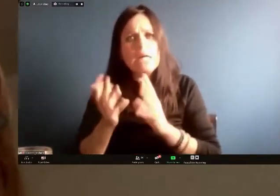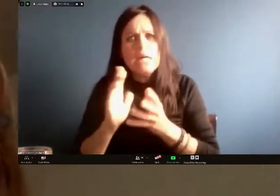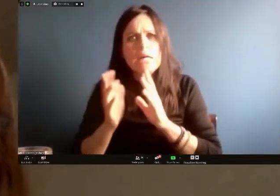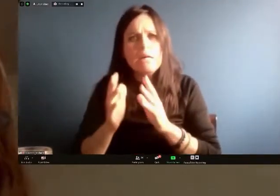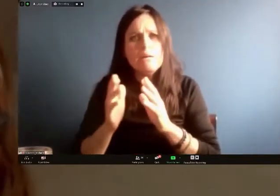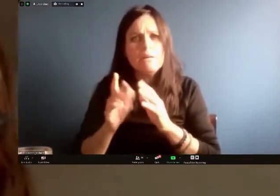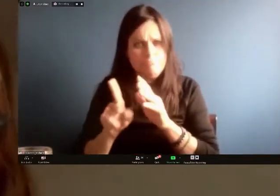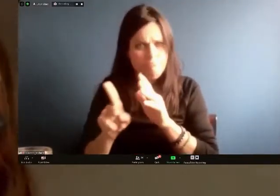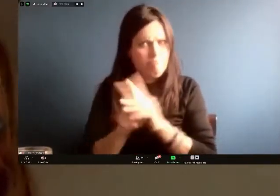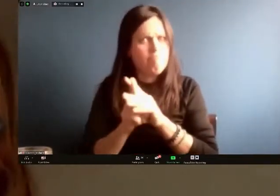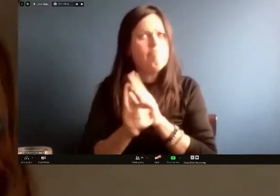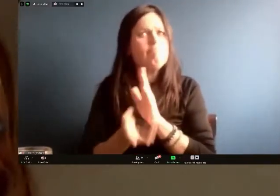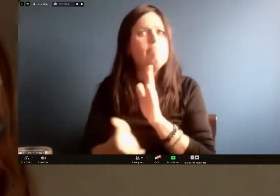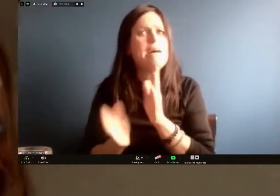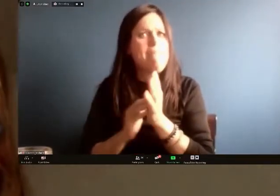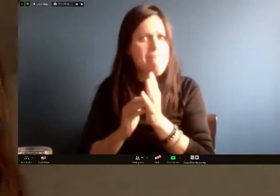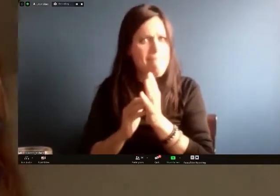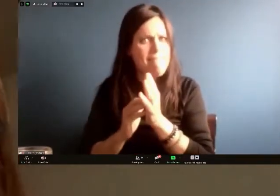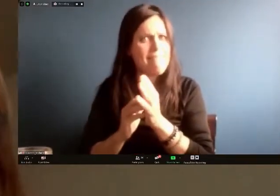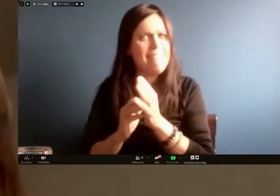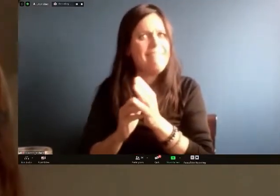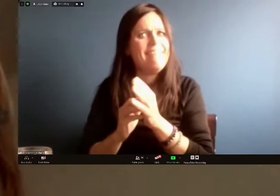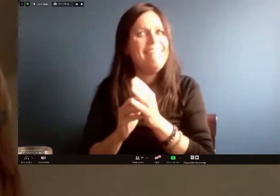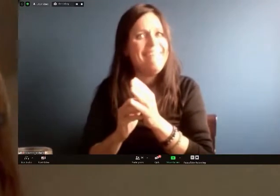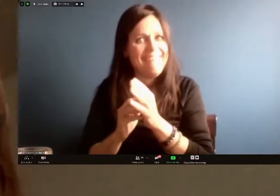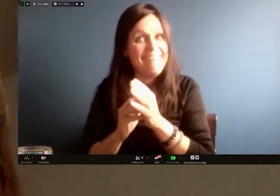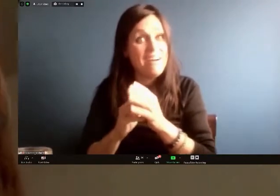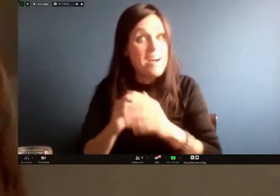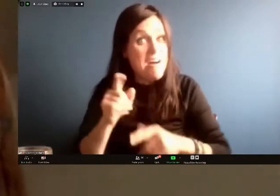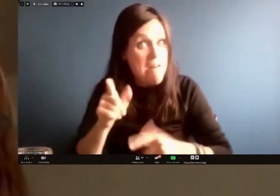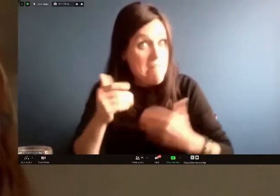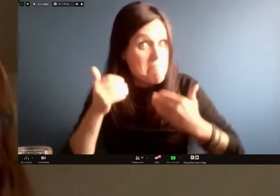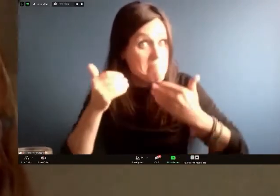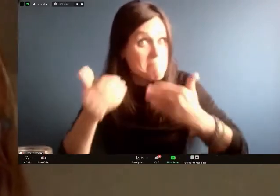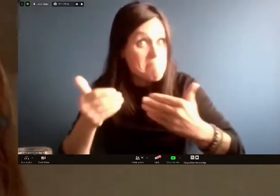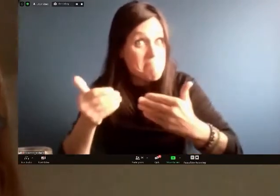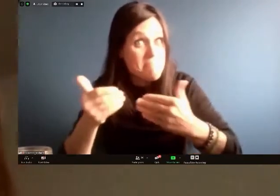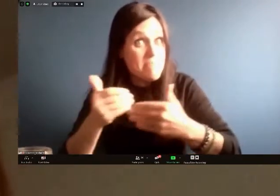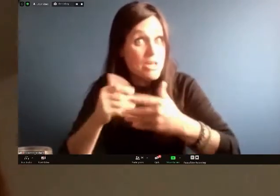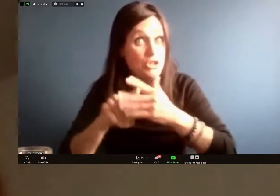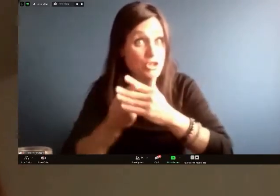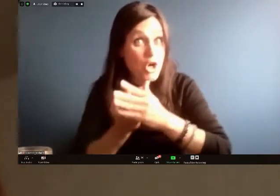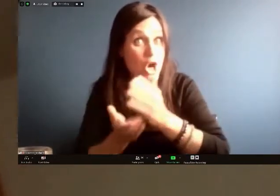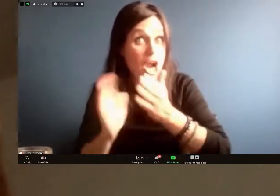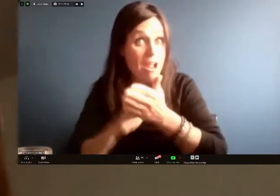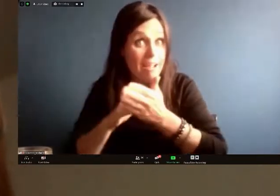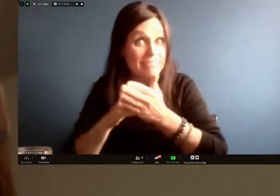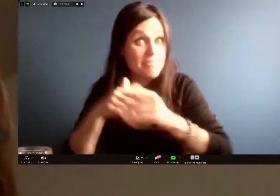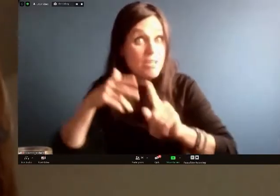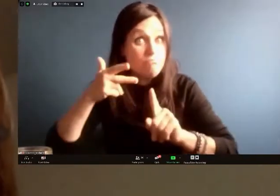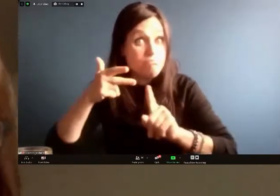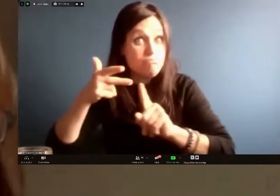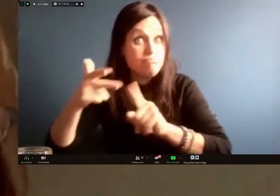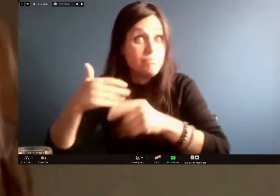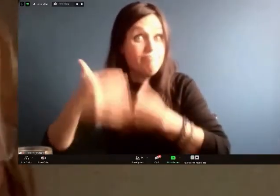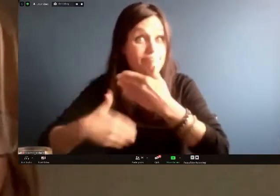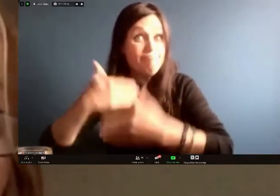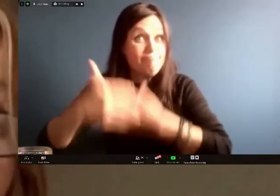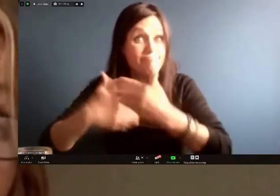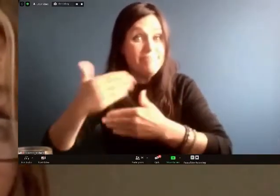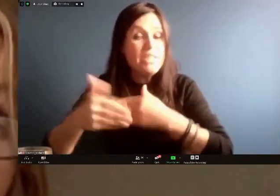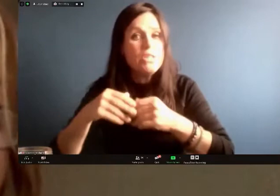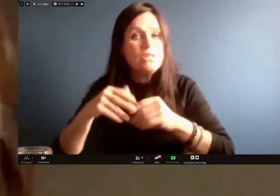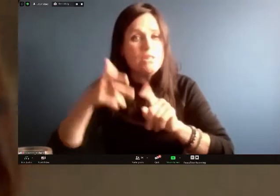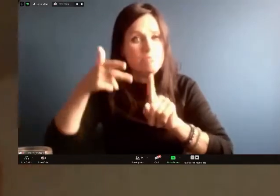or something. And we got the green light to go into production. So I've been heavily in production. We shot 2 weeks of